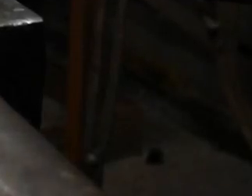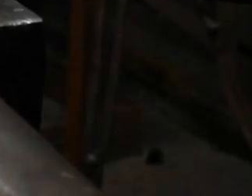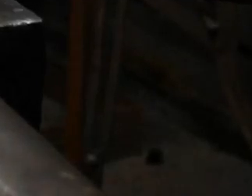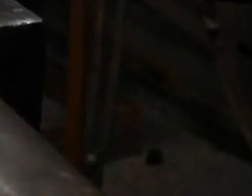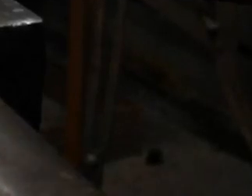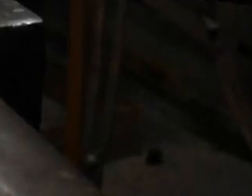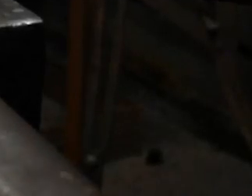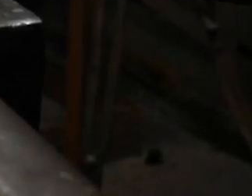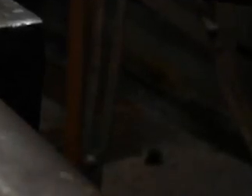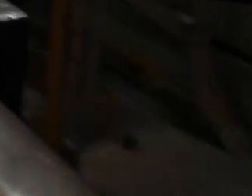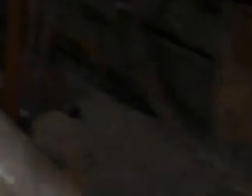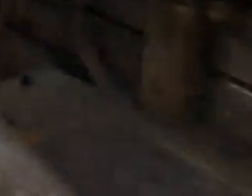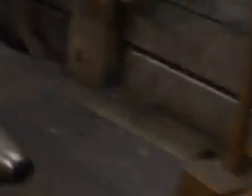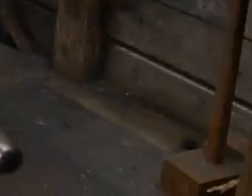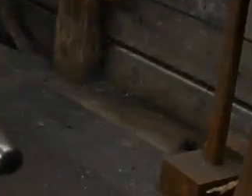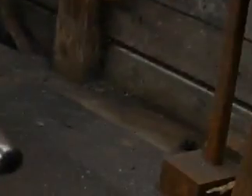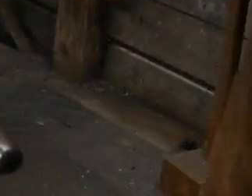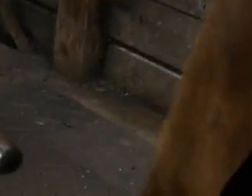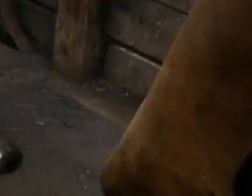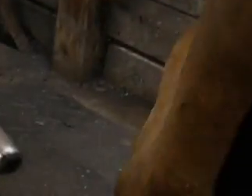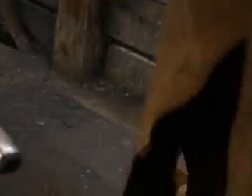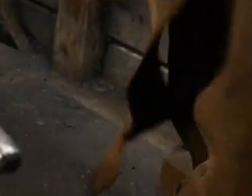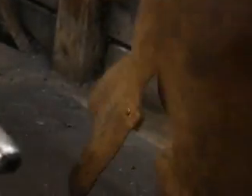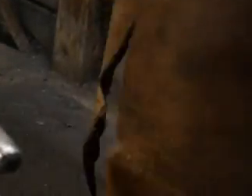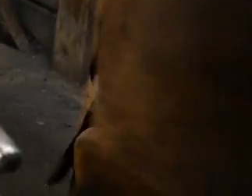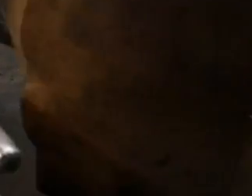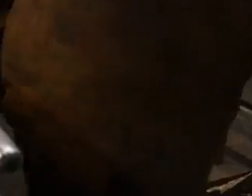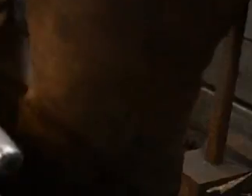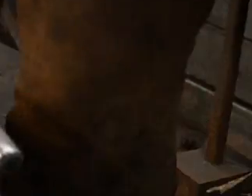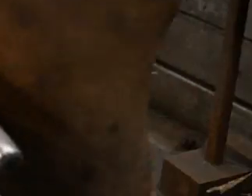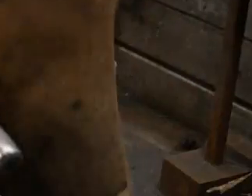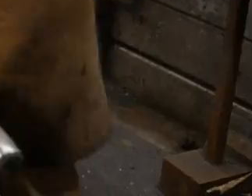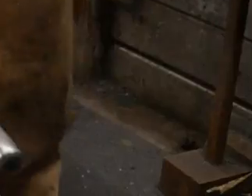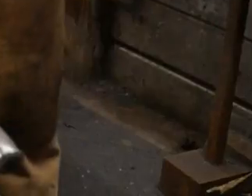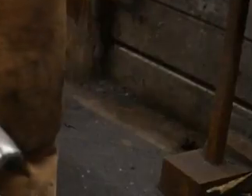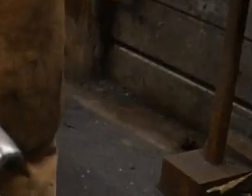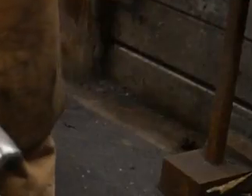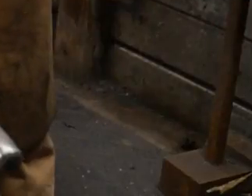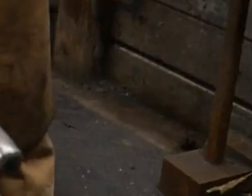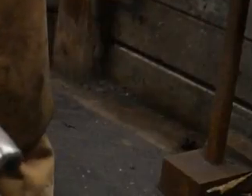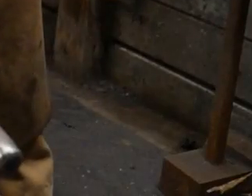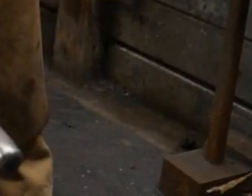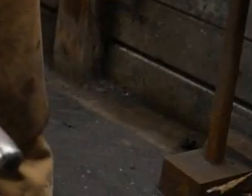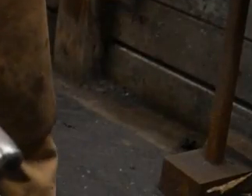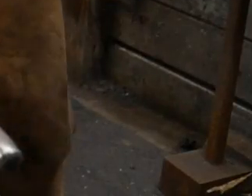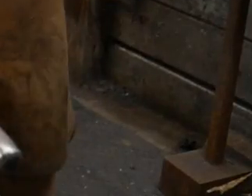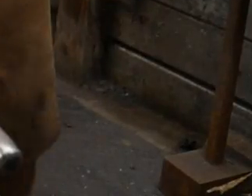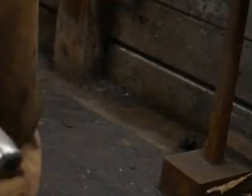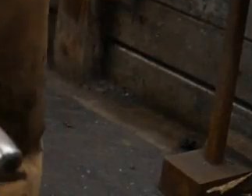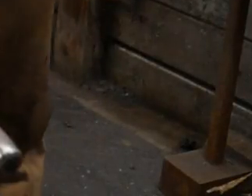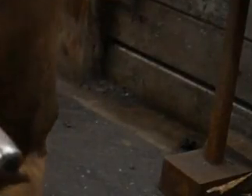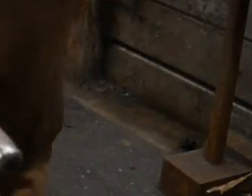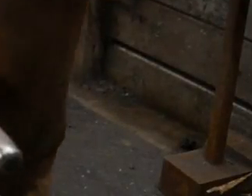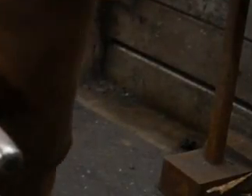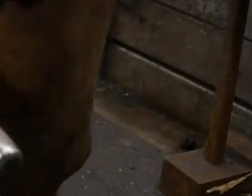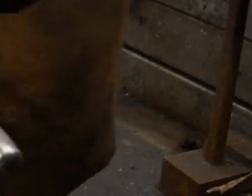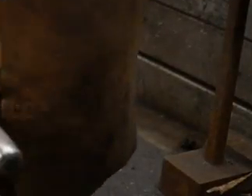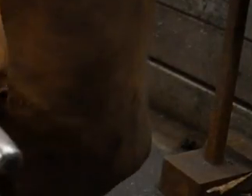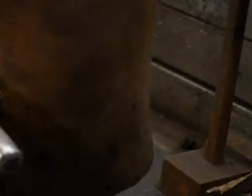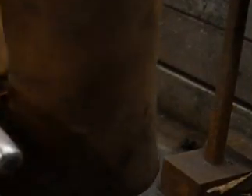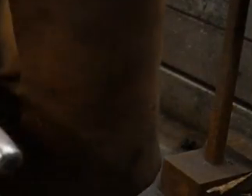you go. Yeah, that's better. So I know that this bar of wrought iron